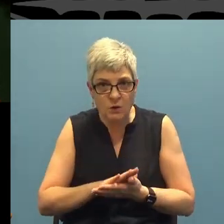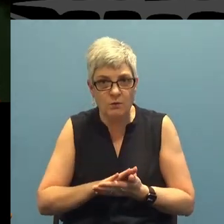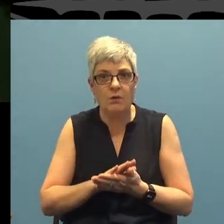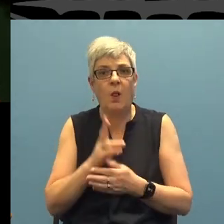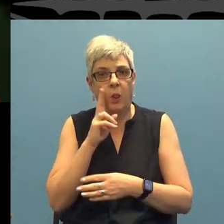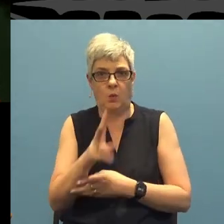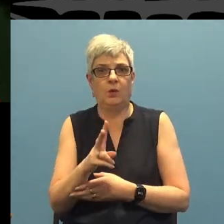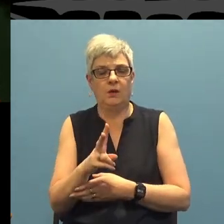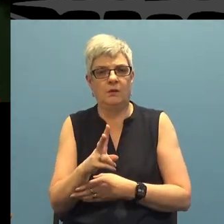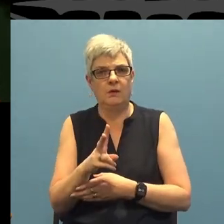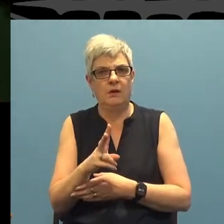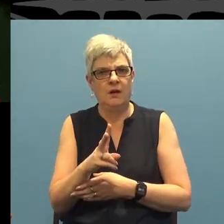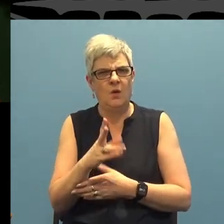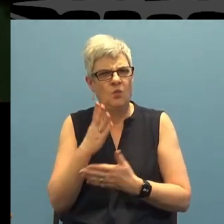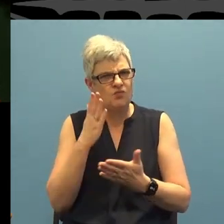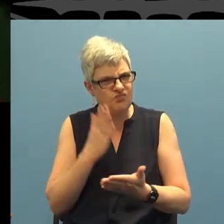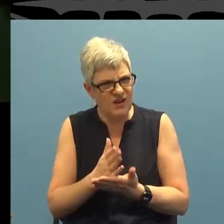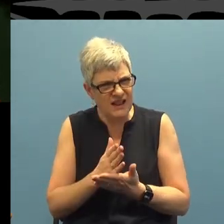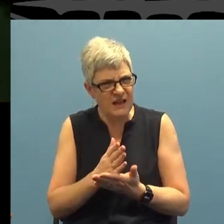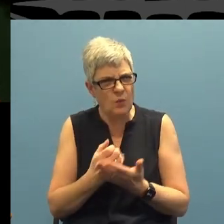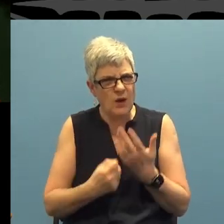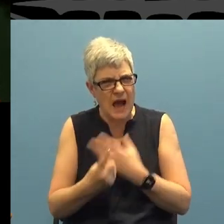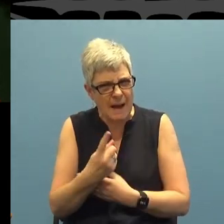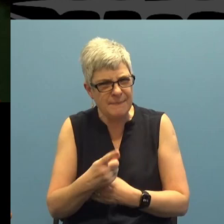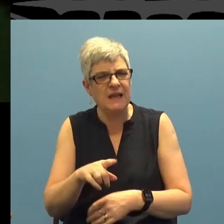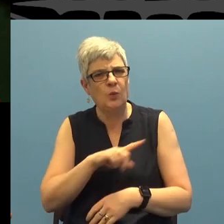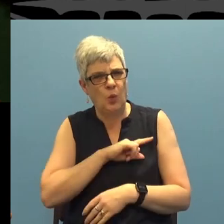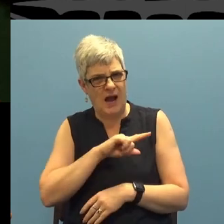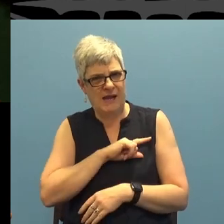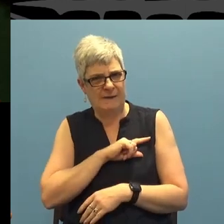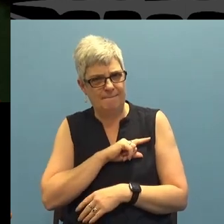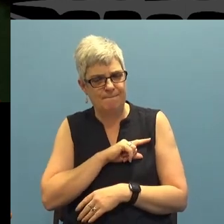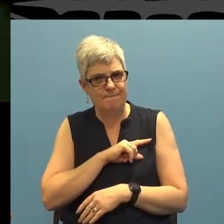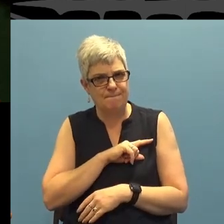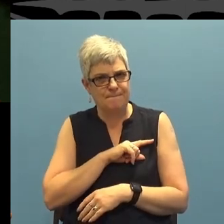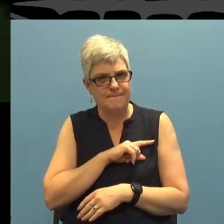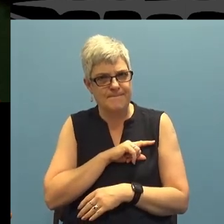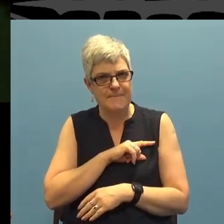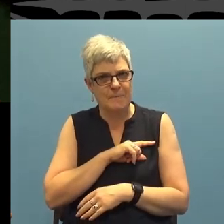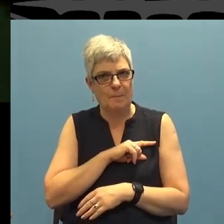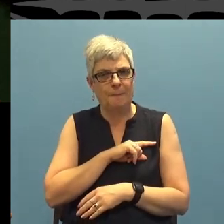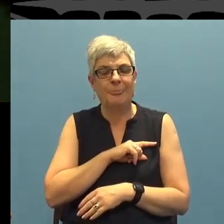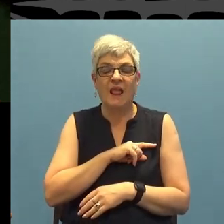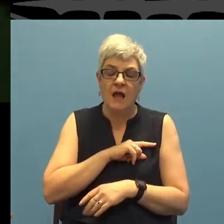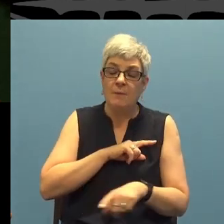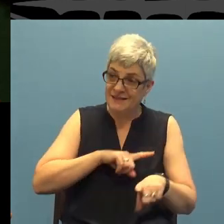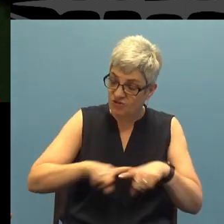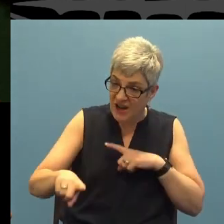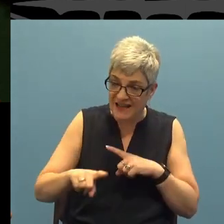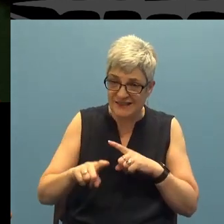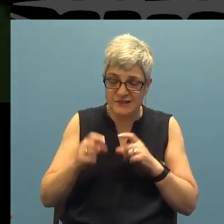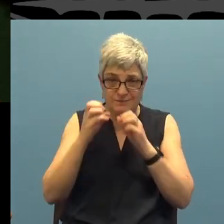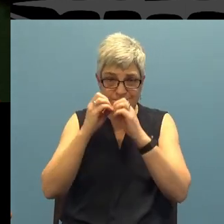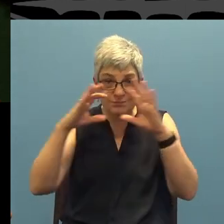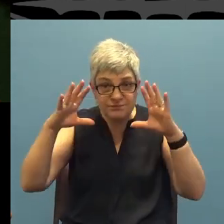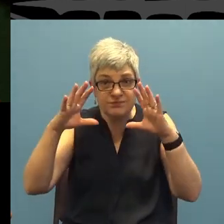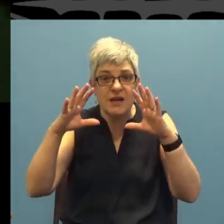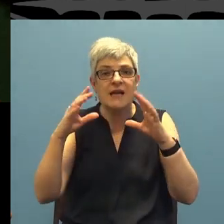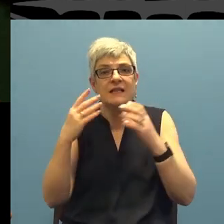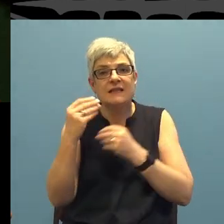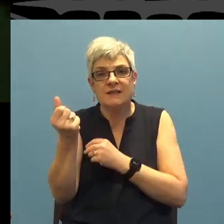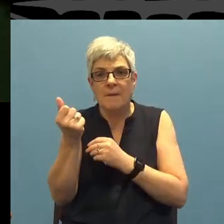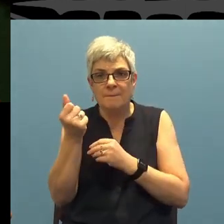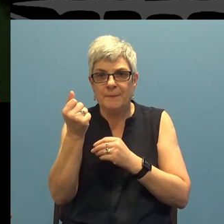What was going on and why was it going on? We've been trying to highlight some of the features